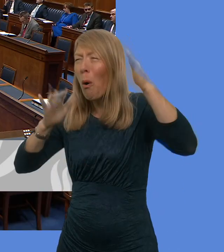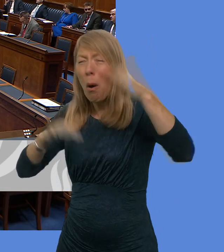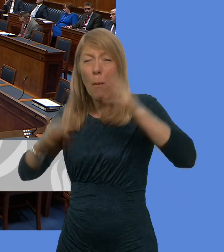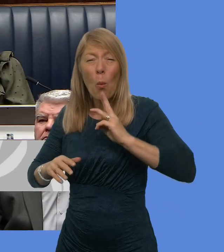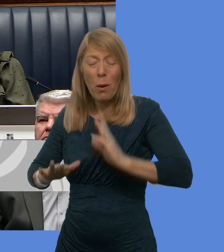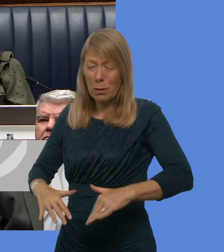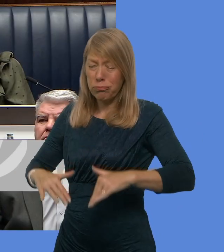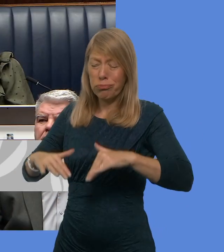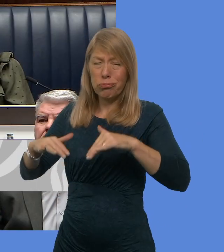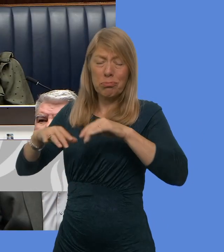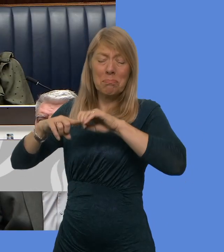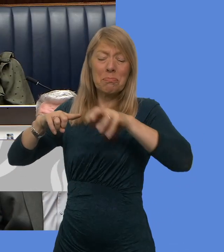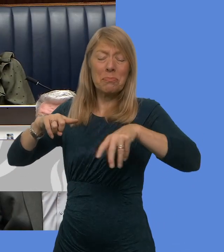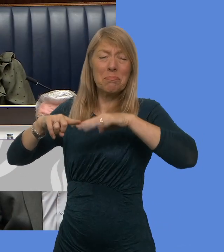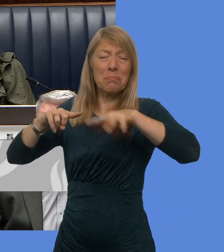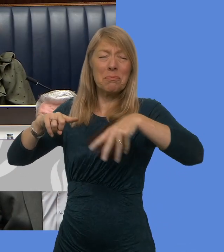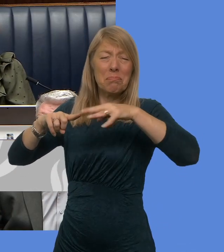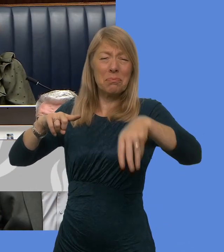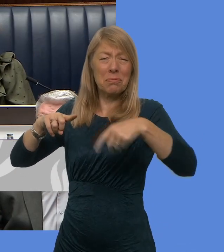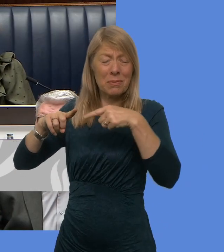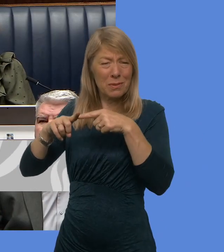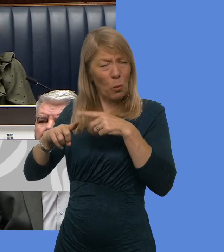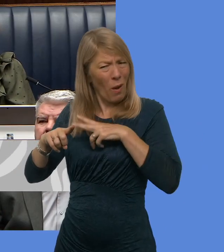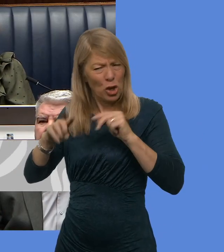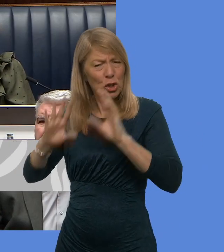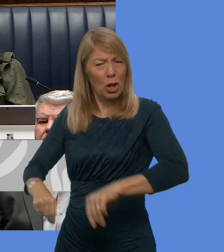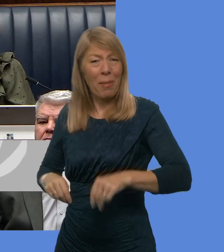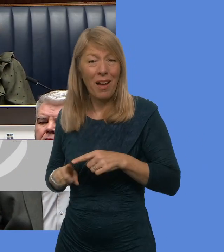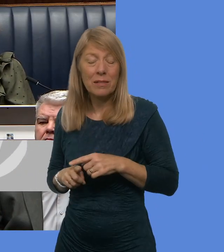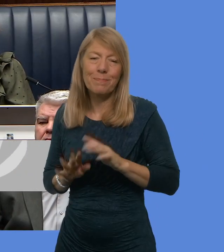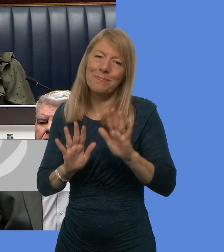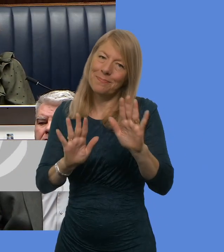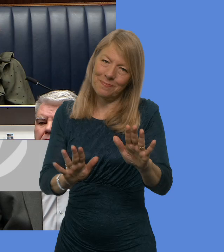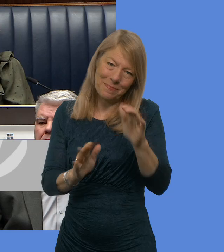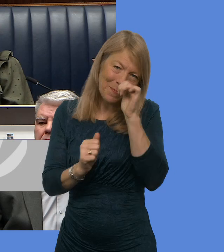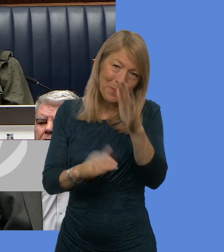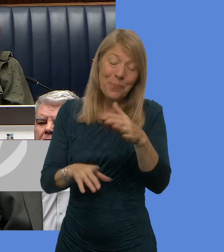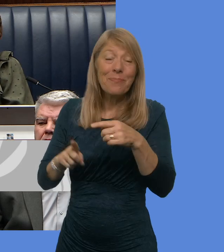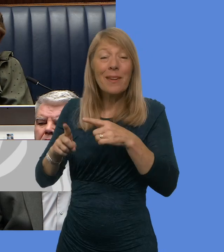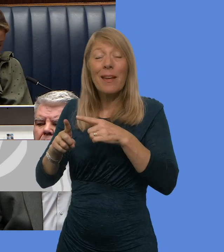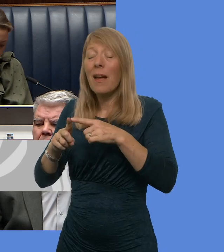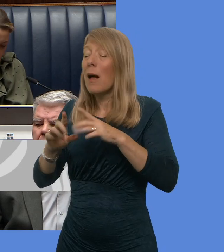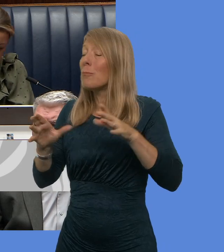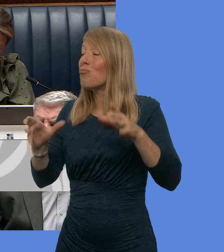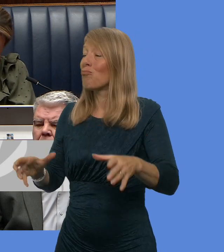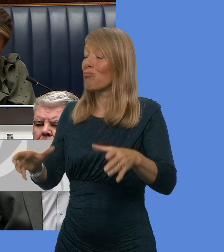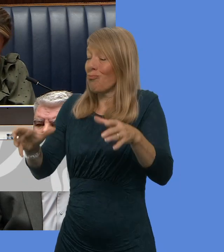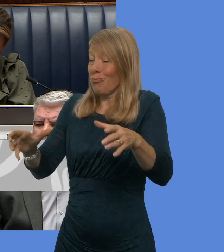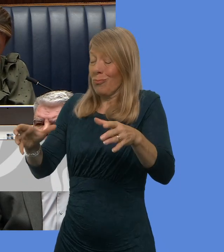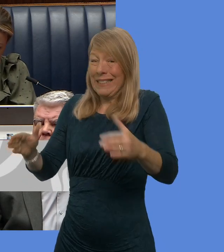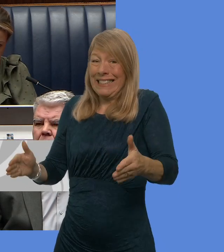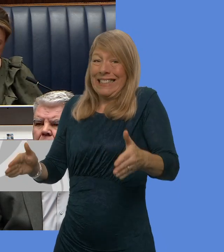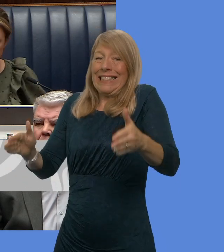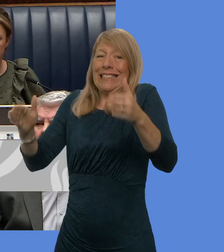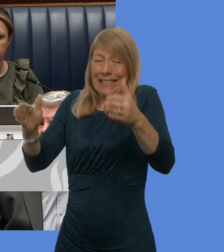storm overflows completely would cost billions upon billions of pounds, and maybe not be the best, most effective usage of public monies in